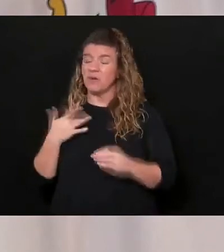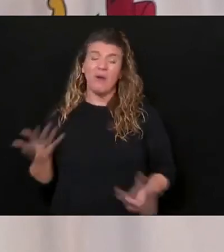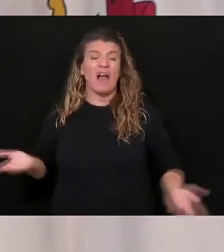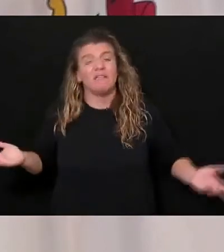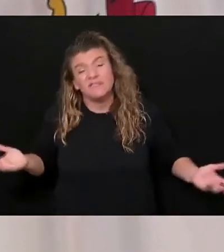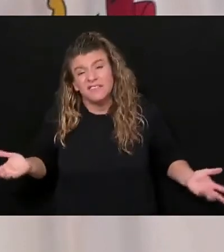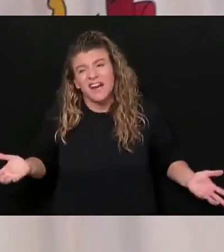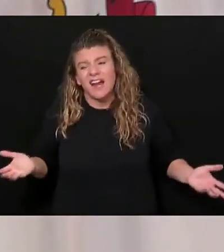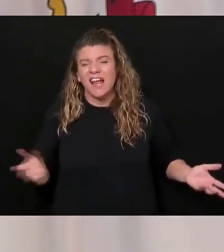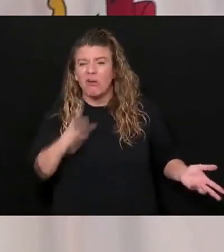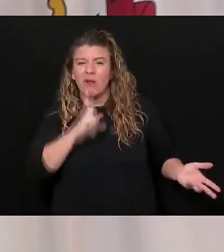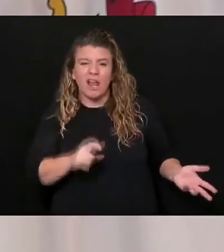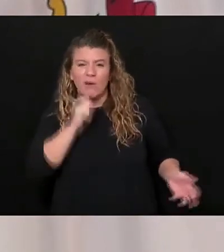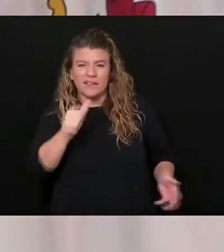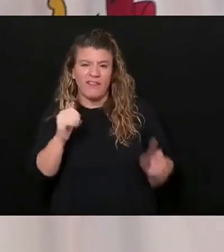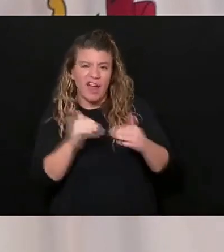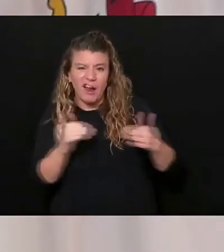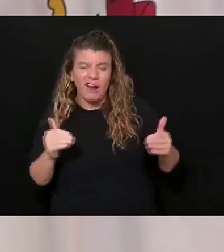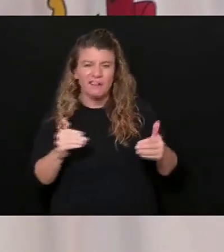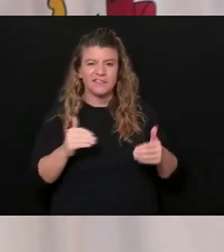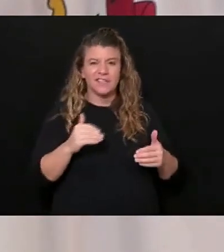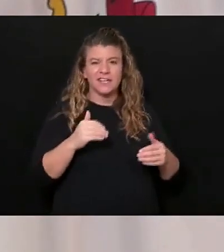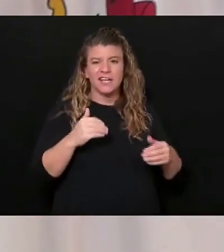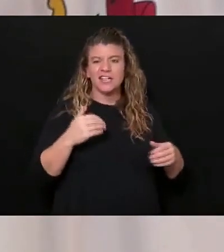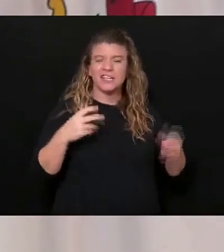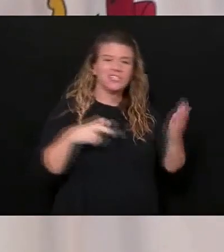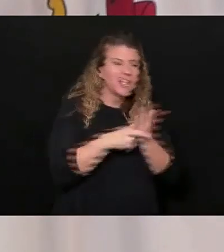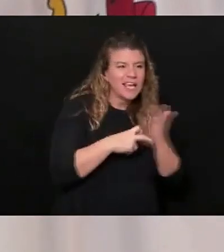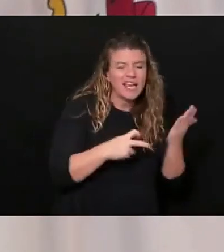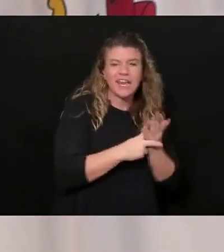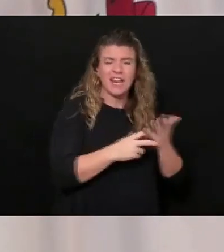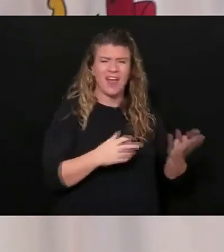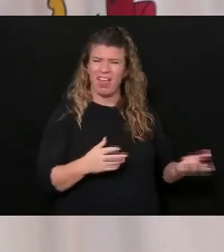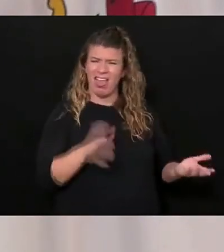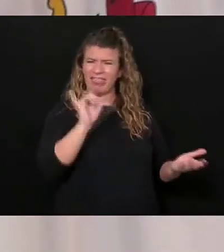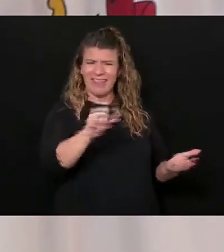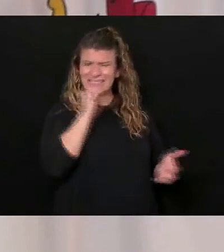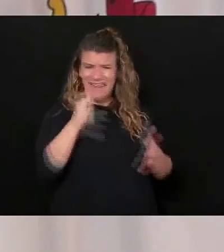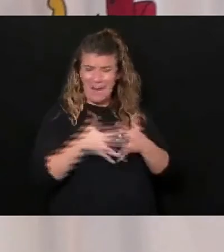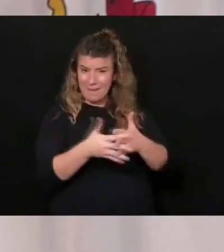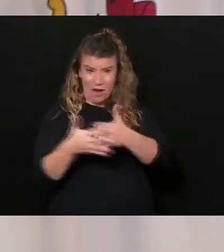it really was rigged or this or that and everything else. We don't want that in America.